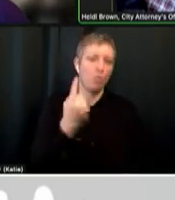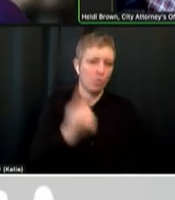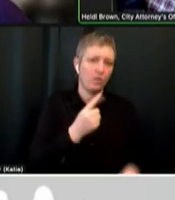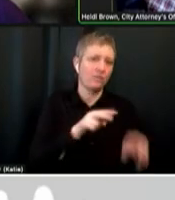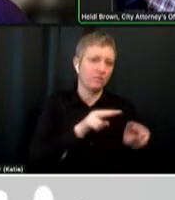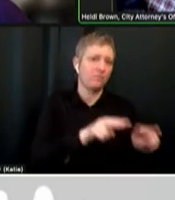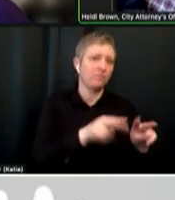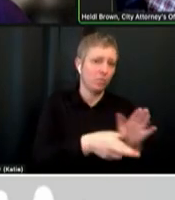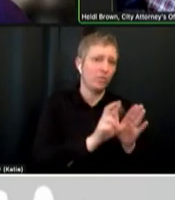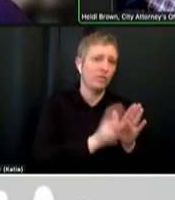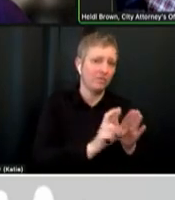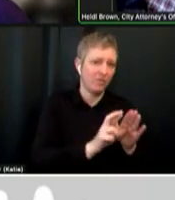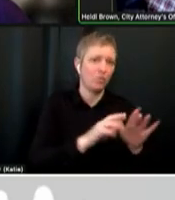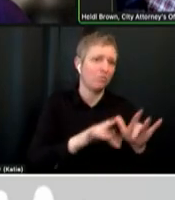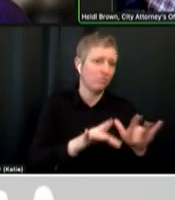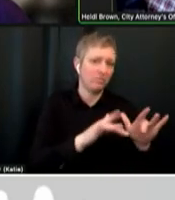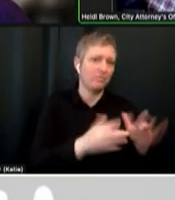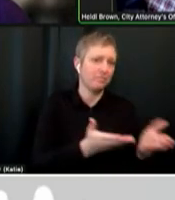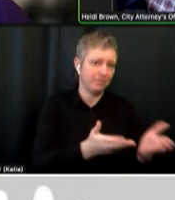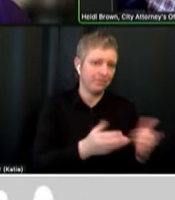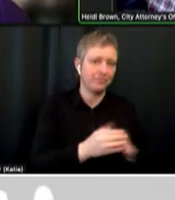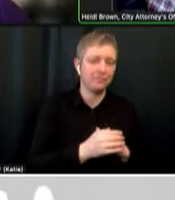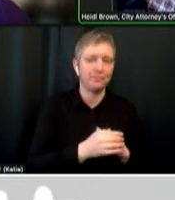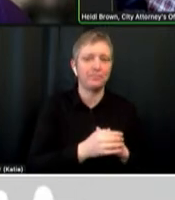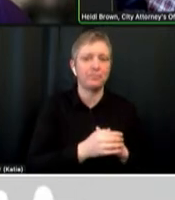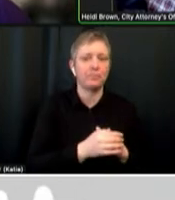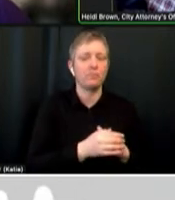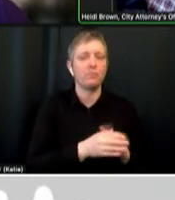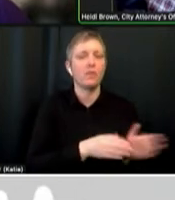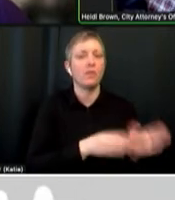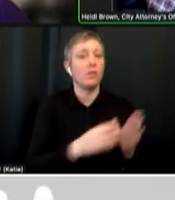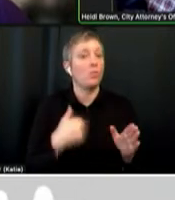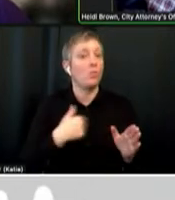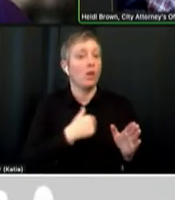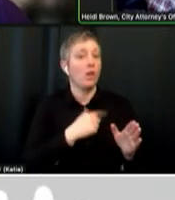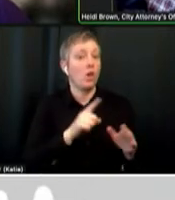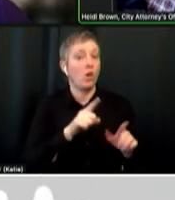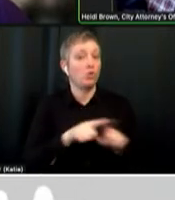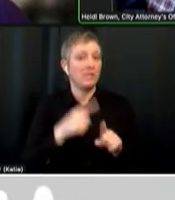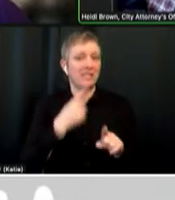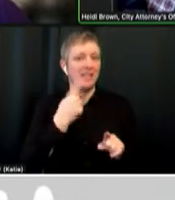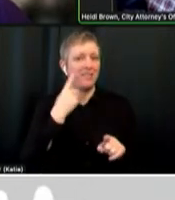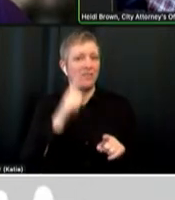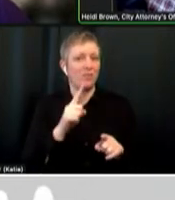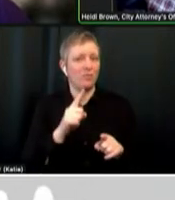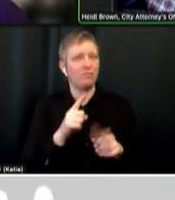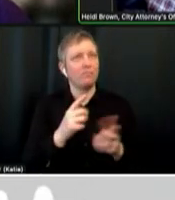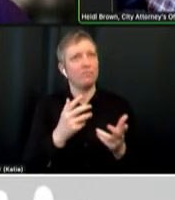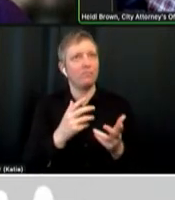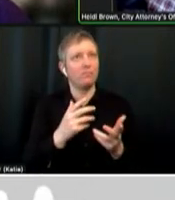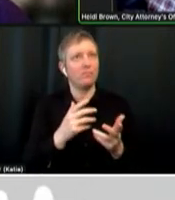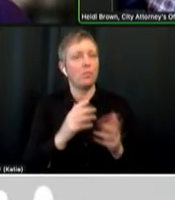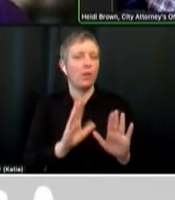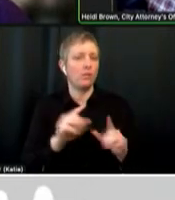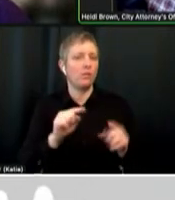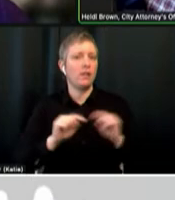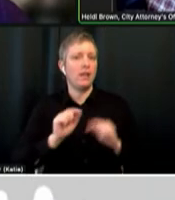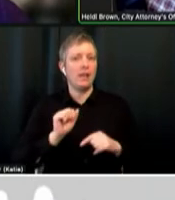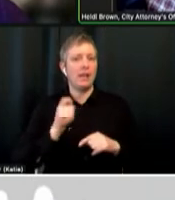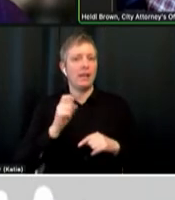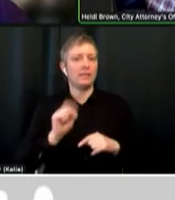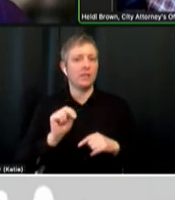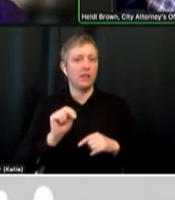said that for performance purposes, the Axon has a system where it will randomly